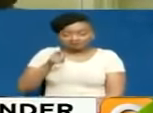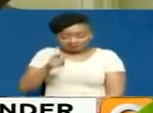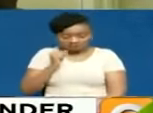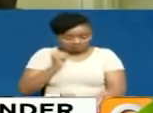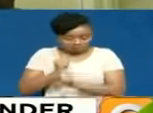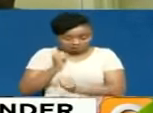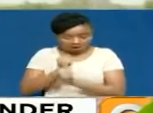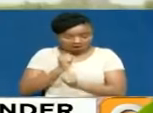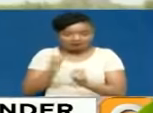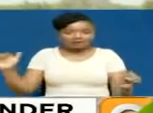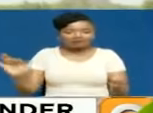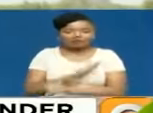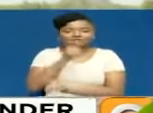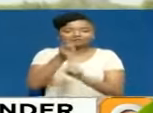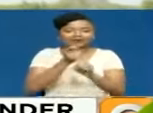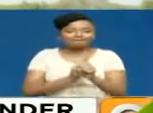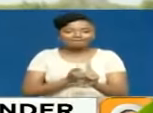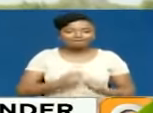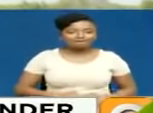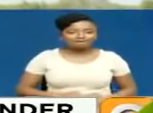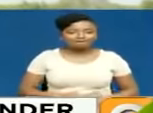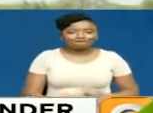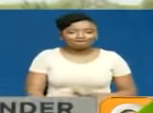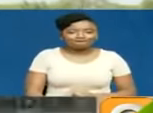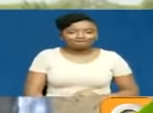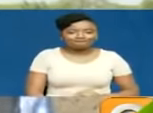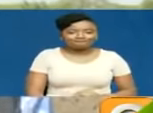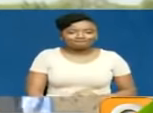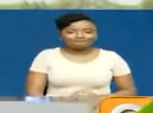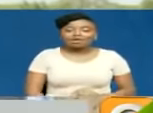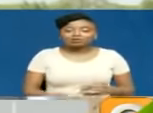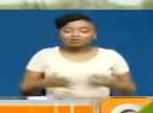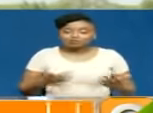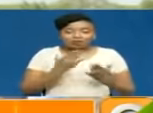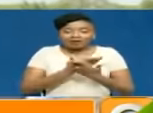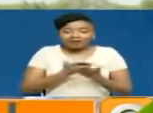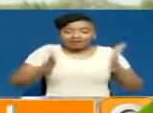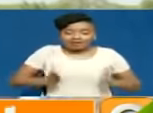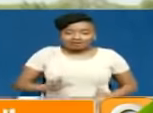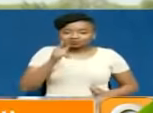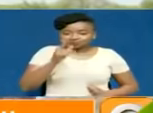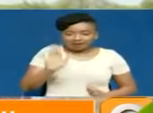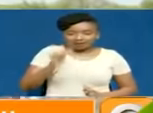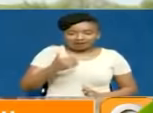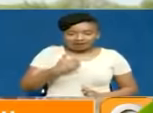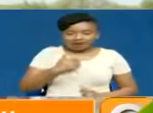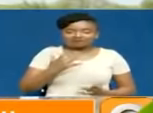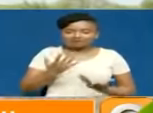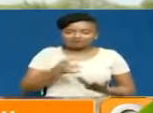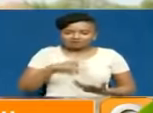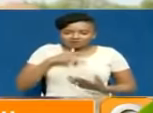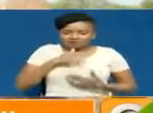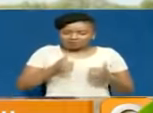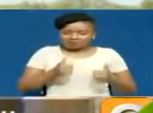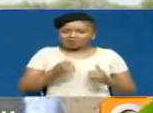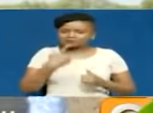serve his full term. It behoves anybody who has morals to just say, if I can't